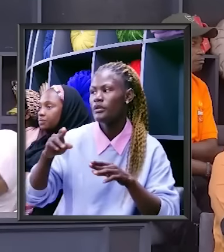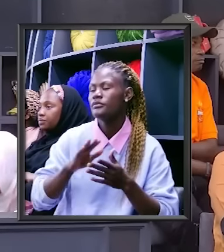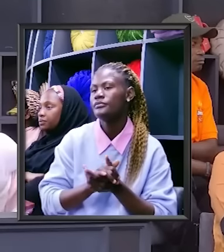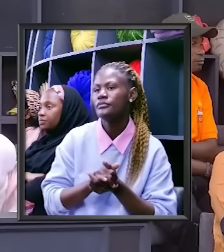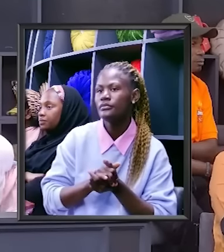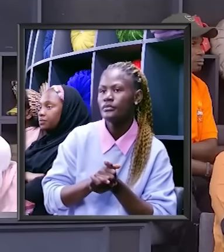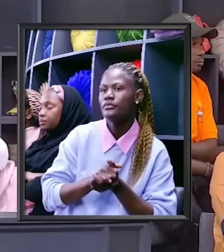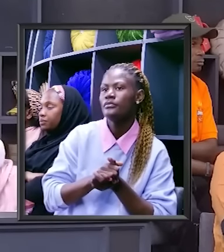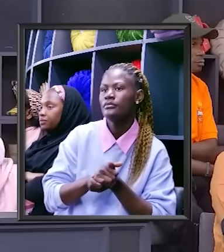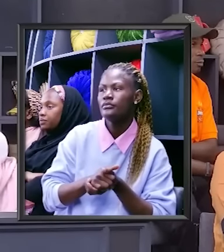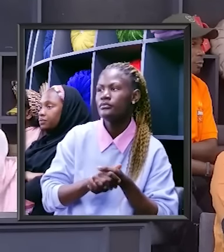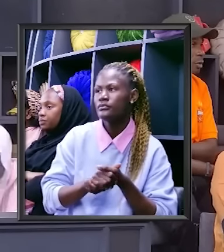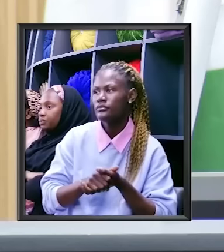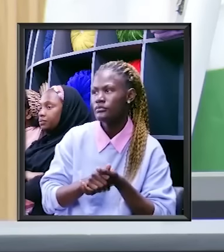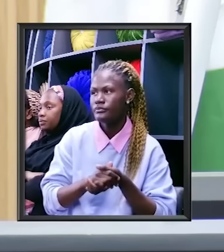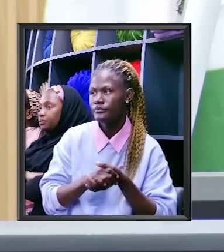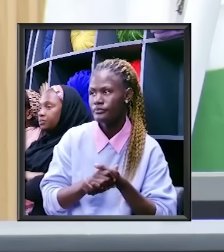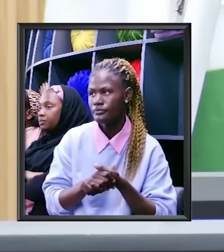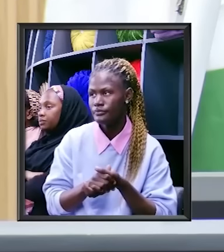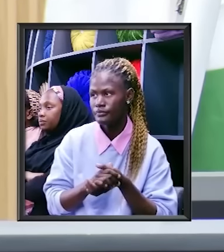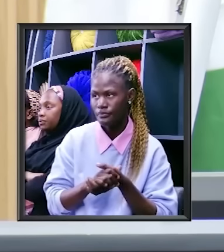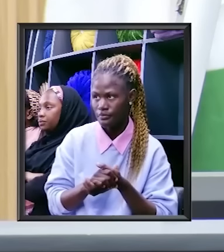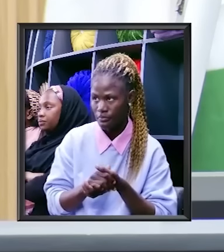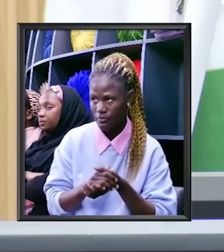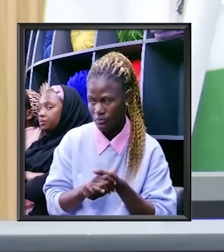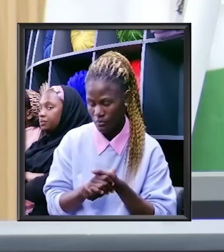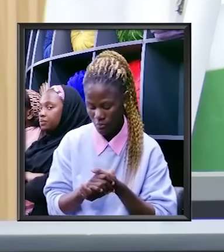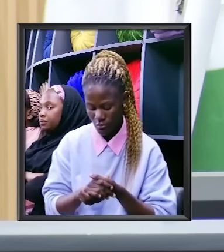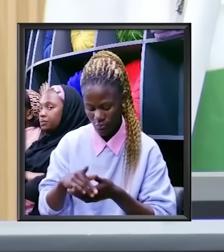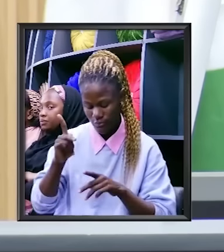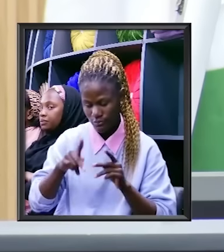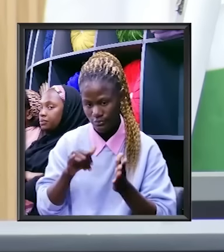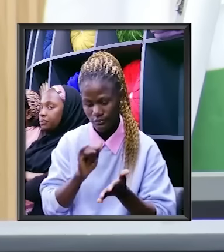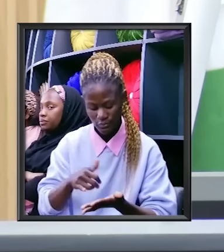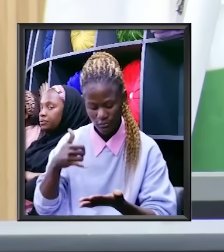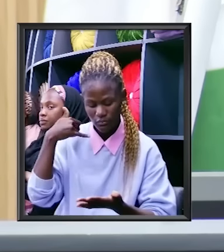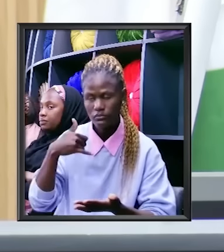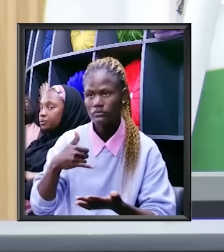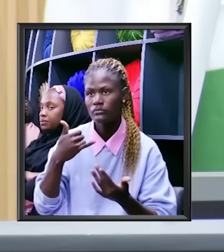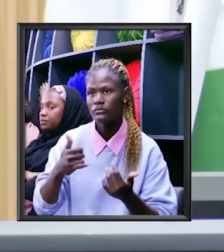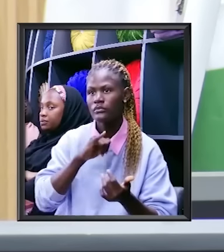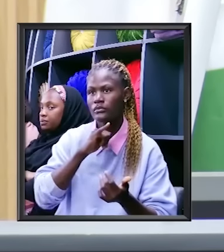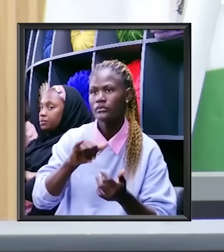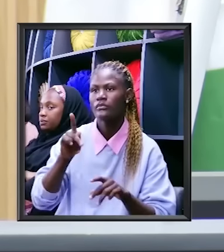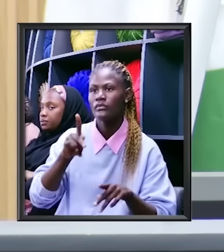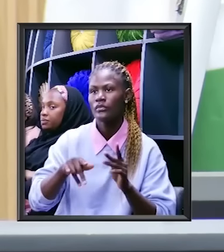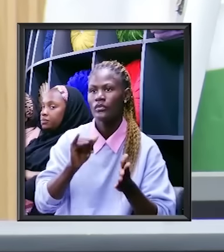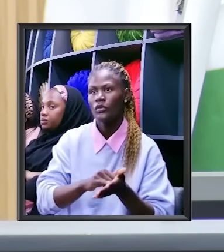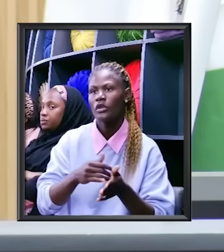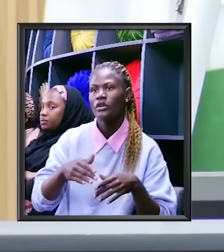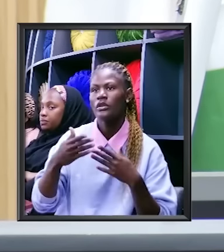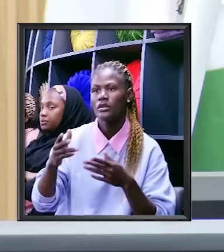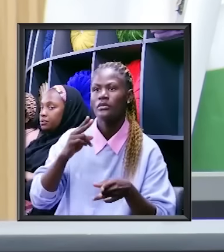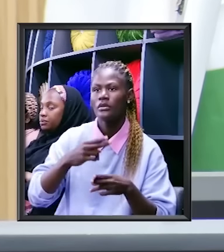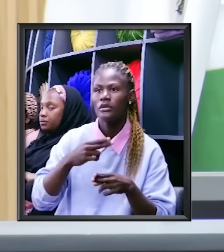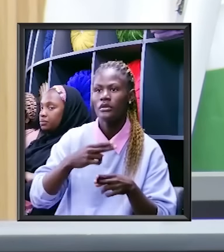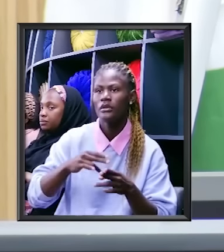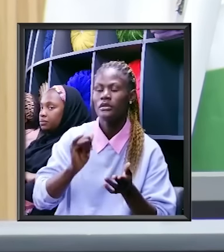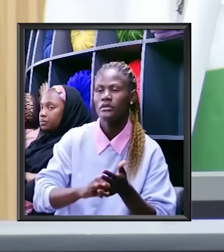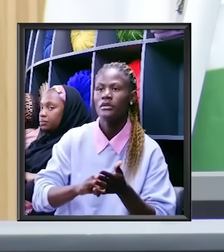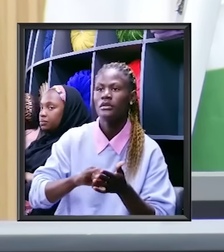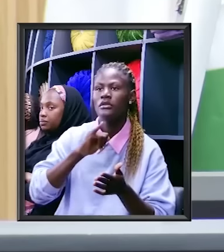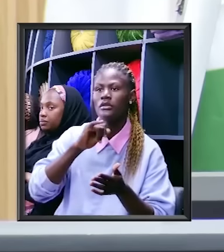Institutions, organizations, they render. The person where they call so. Now one person where they been give me a name, saying a regional manager for